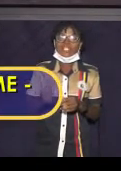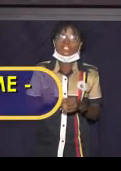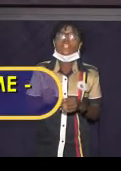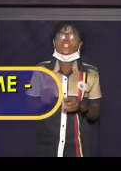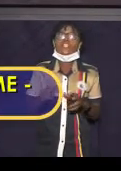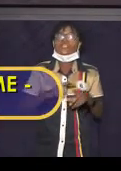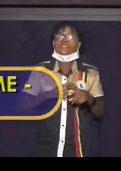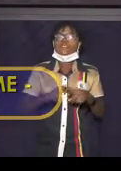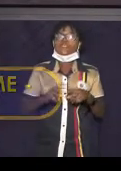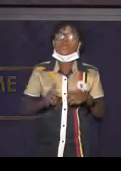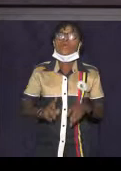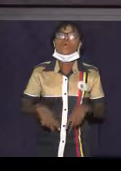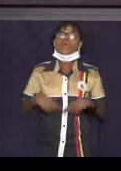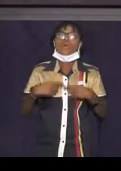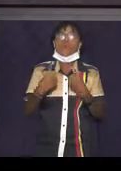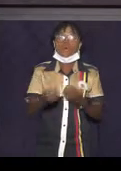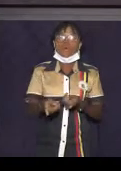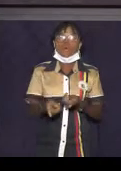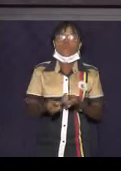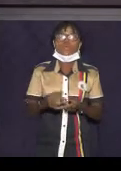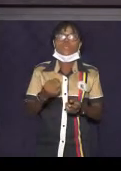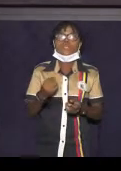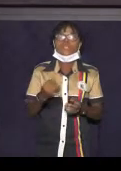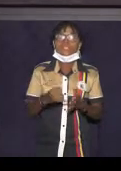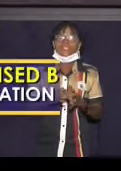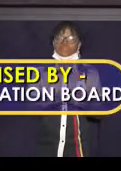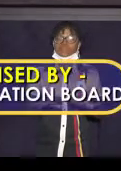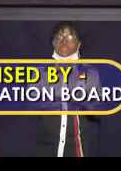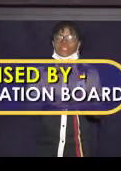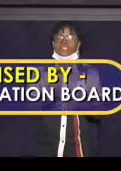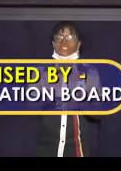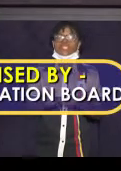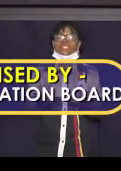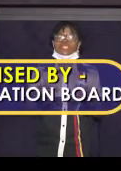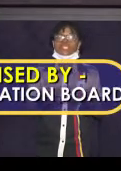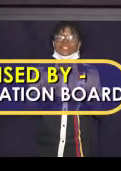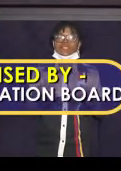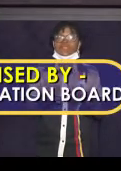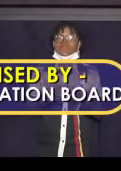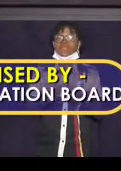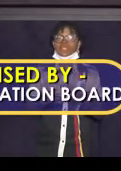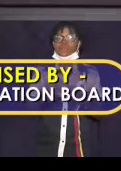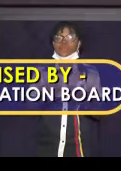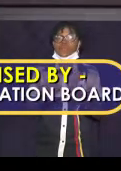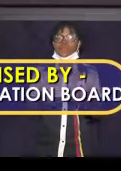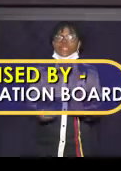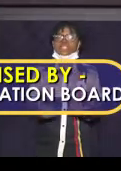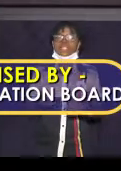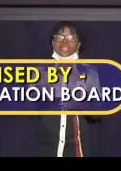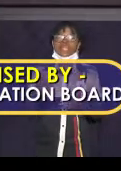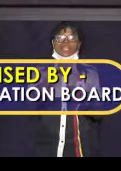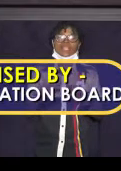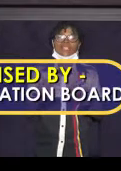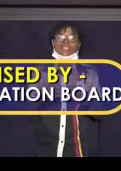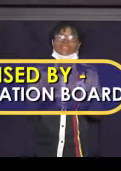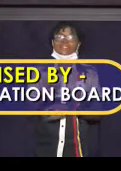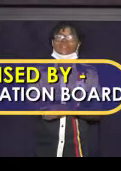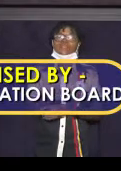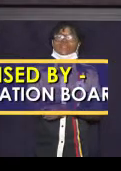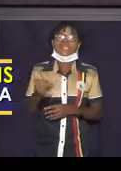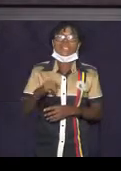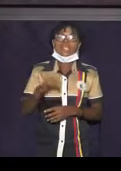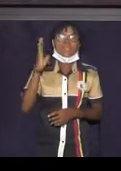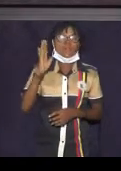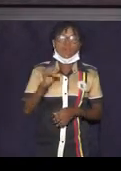go expressed in the simple present tense. I shall go and visit him after the party. They